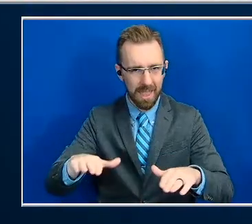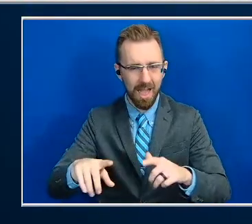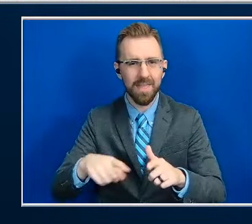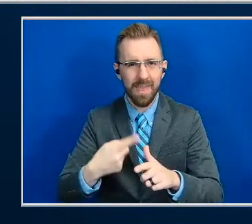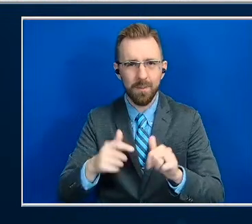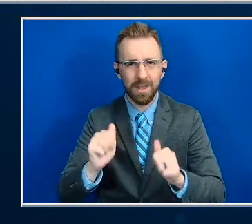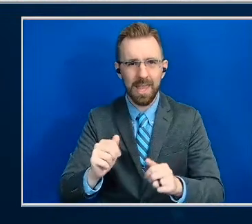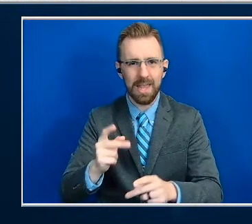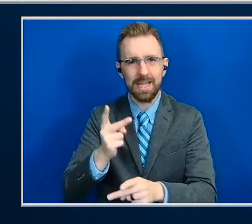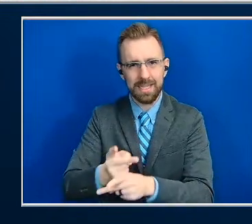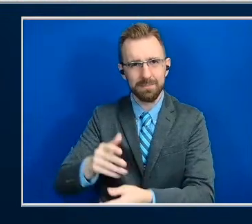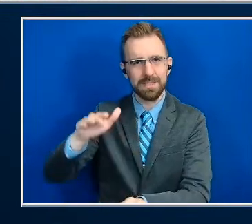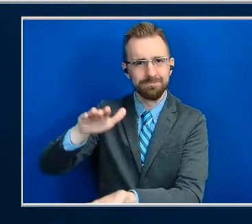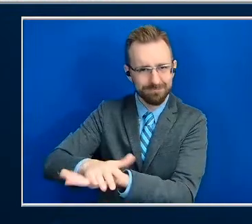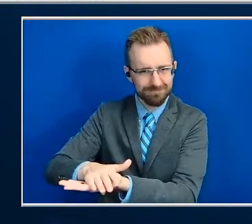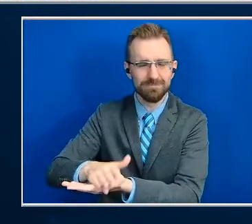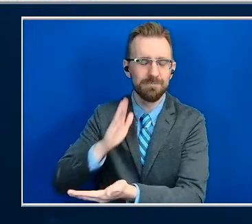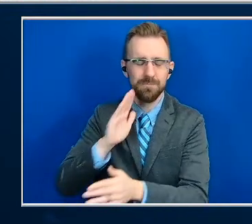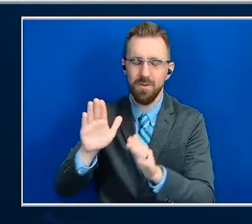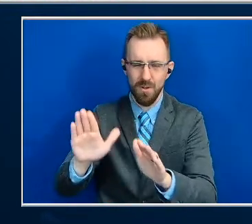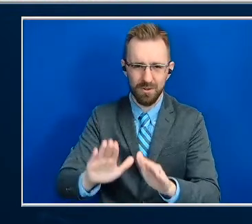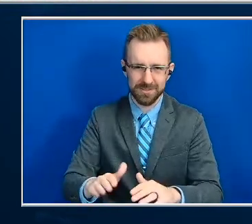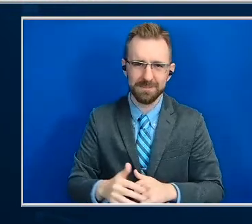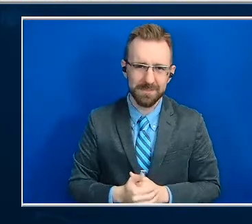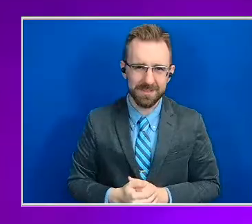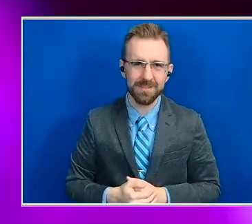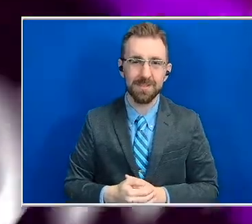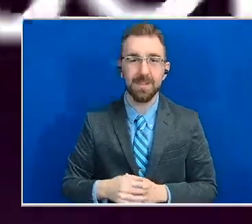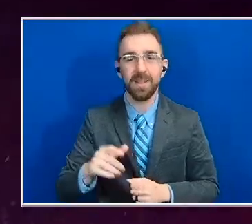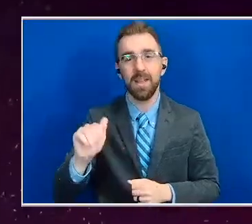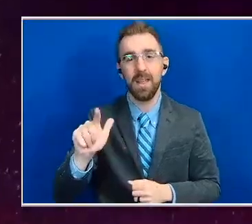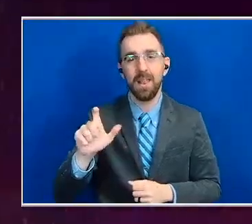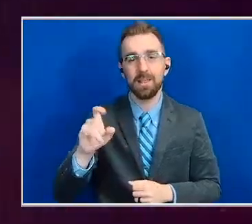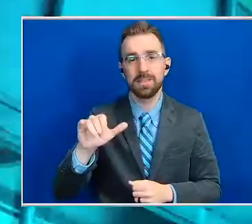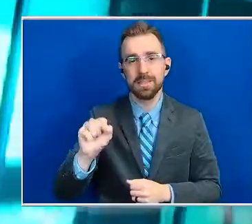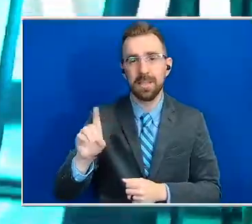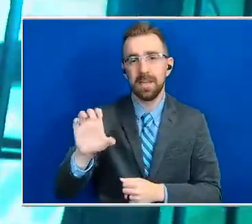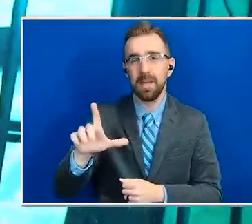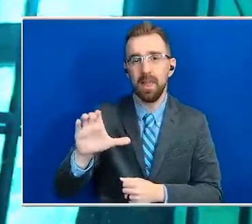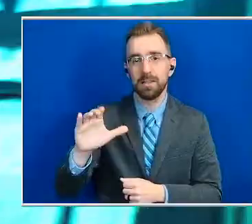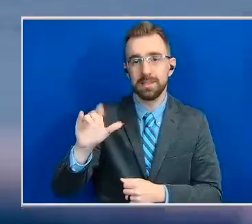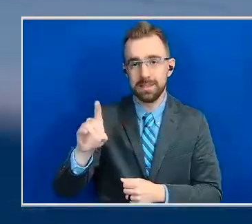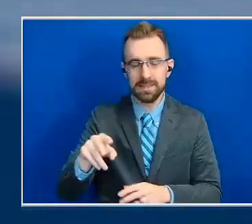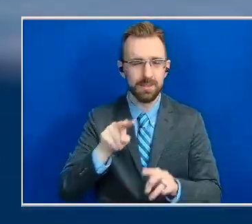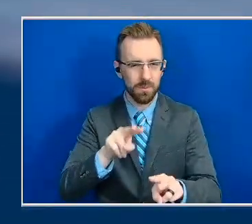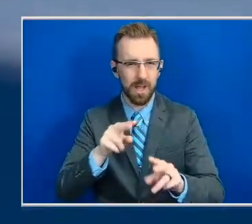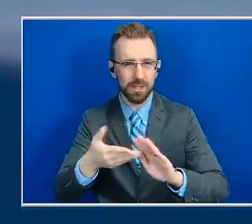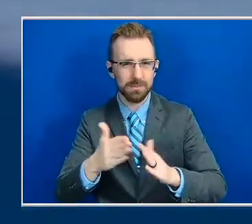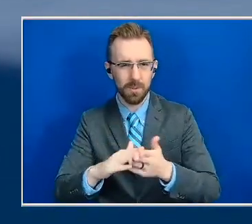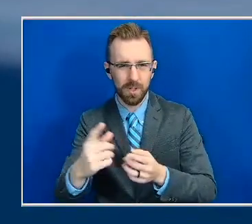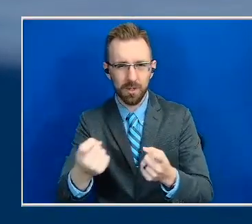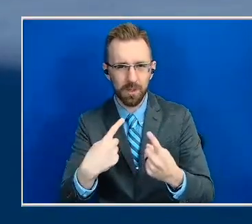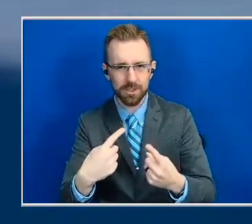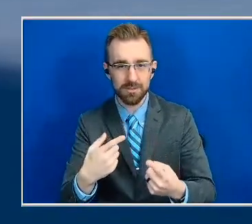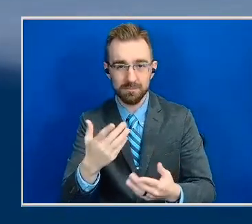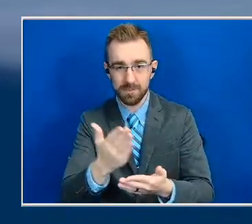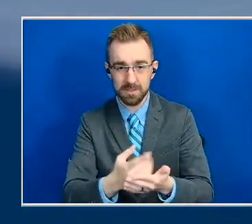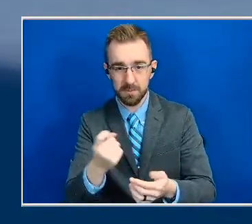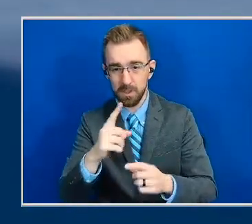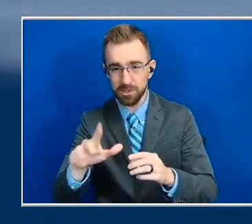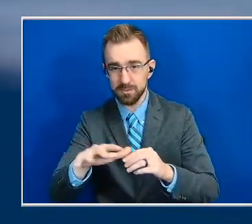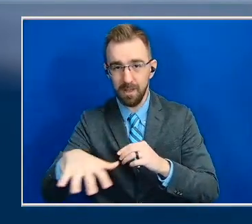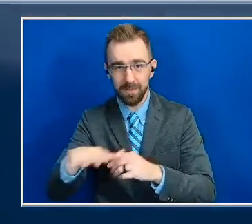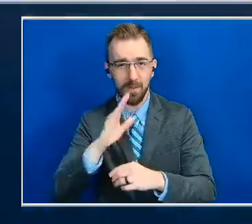is awesome. Yes. All right. Alexis Del Cid is watching our questions from the community. Alexis, I bet there's some questions out there. This is going to be a hot